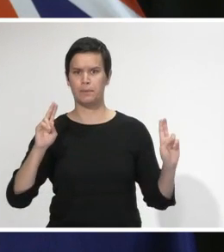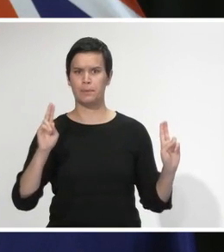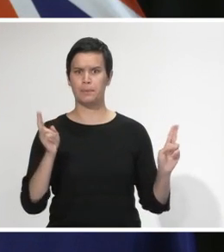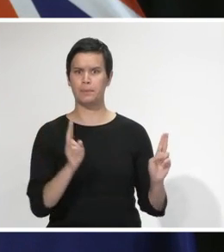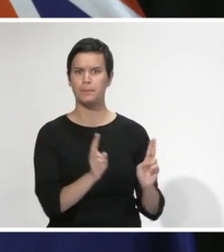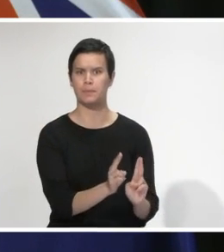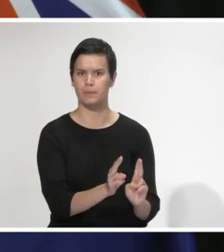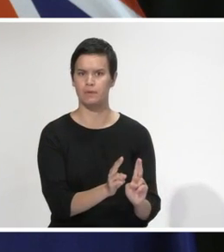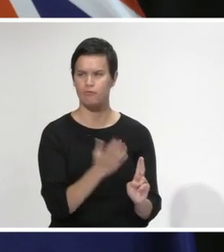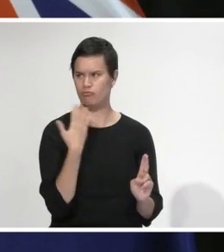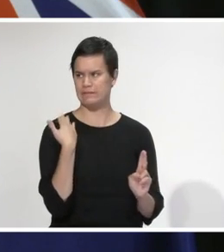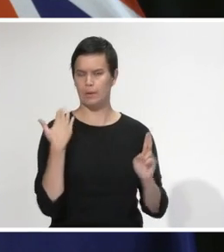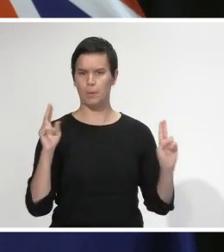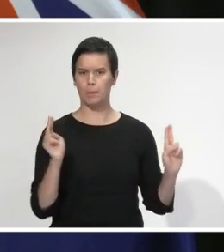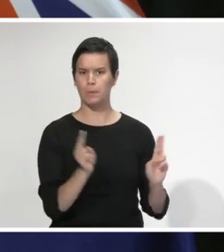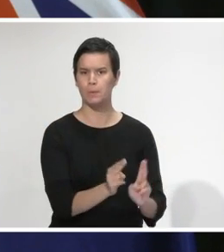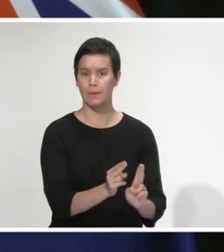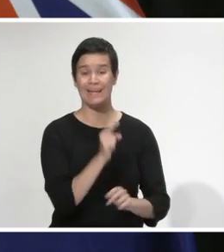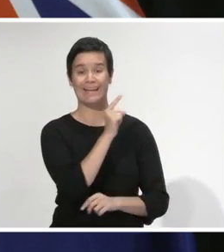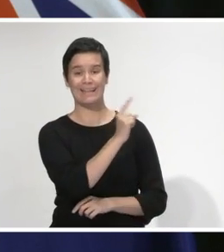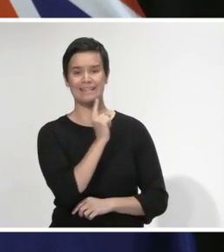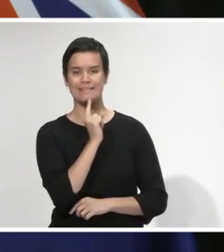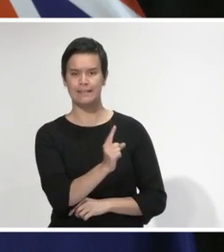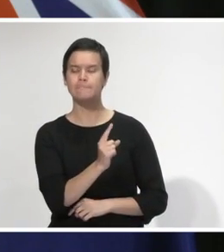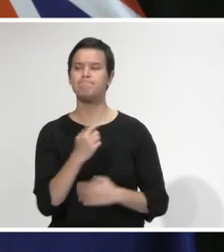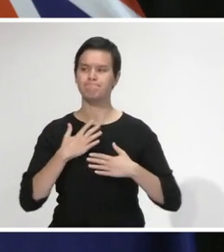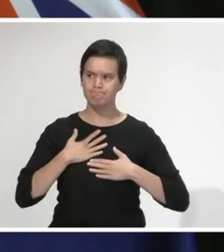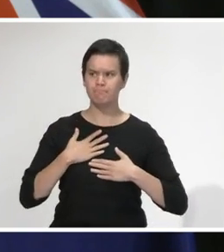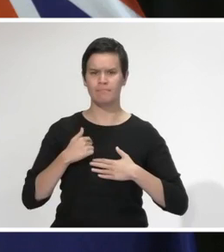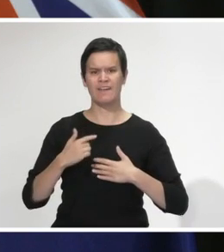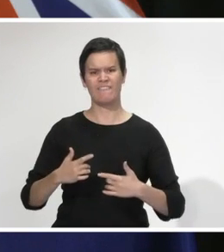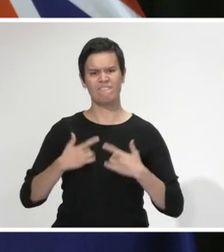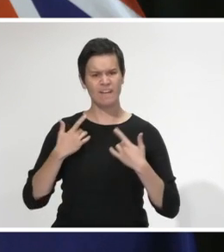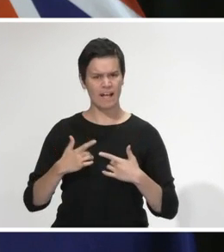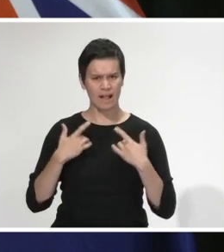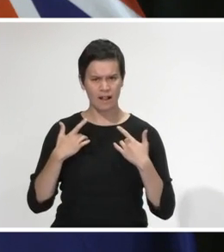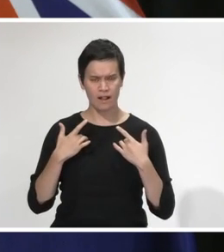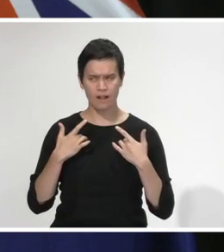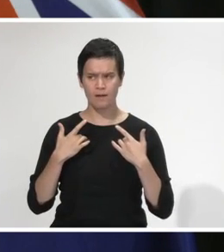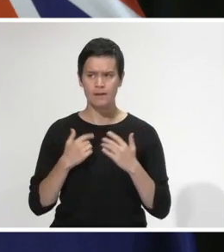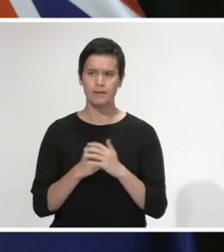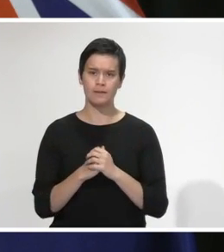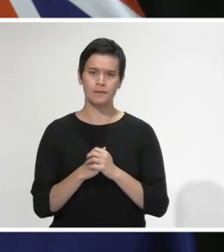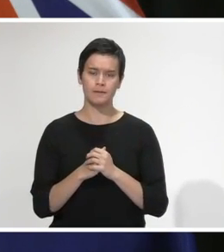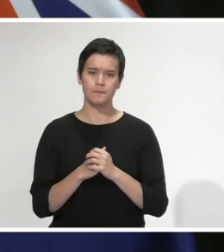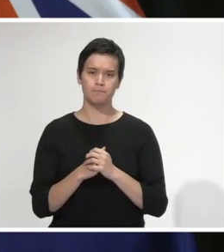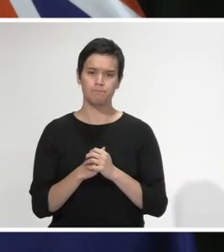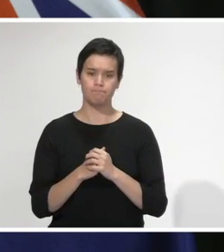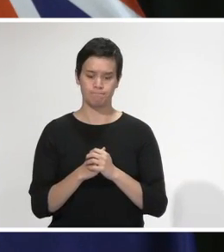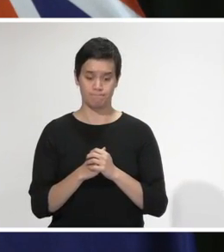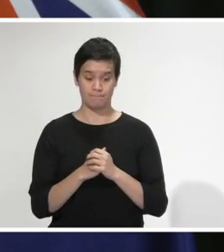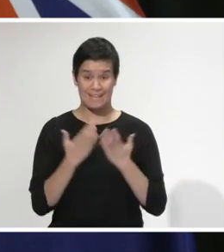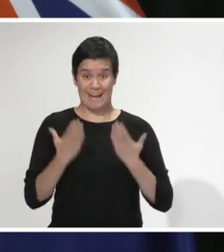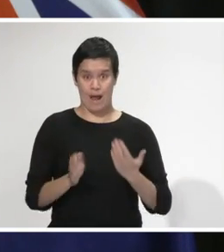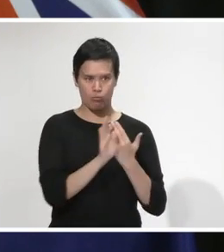days. And like me, he ascribed this to the fact that because they've got quite wide physical